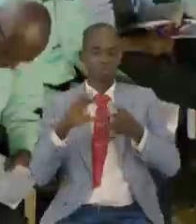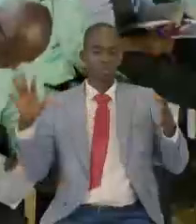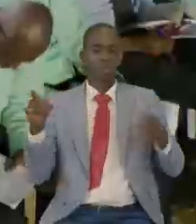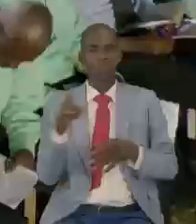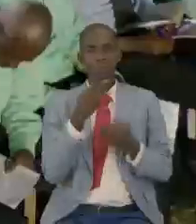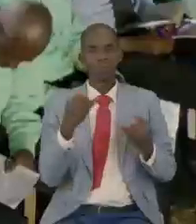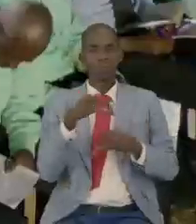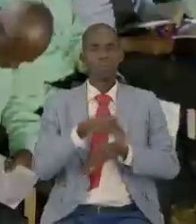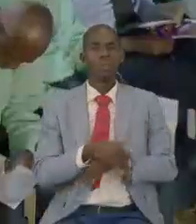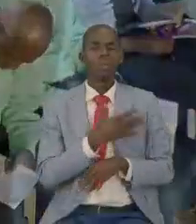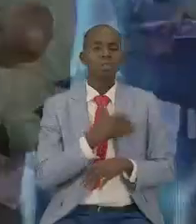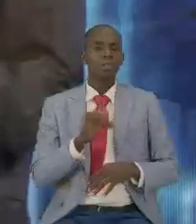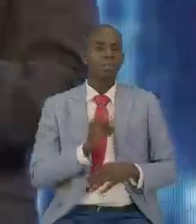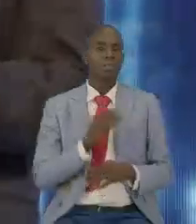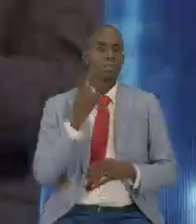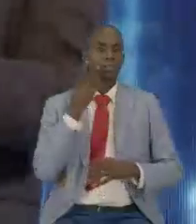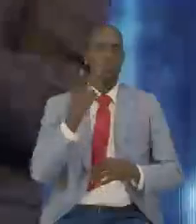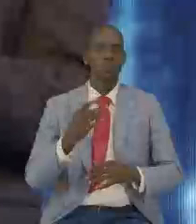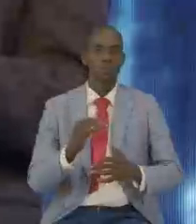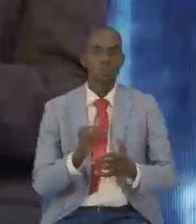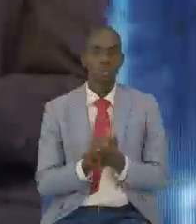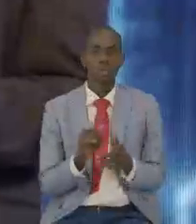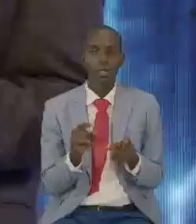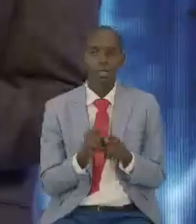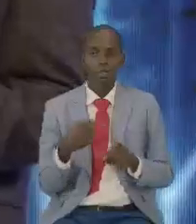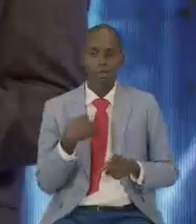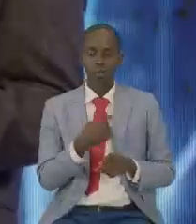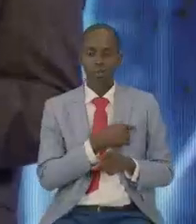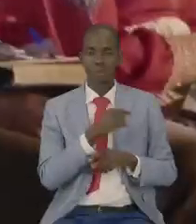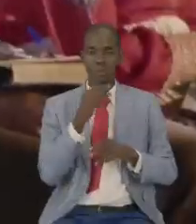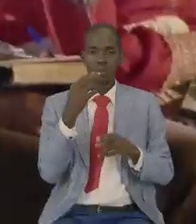the name of Jesus, you are free.